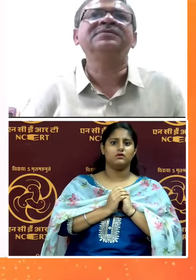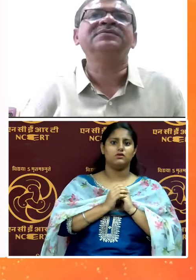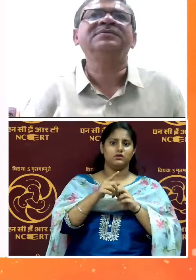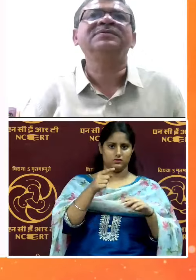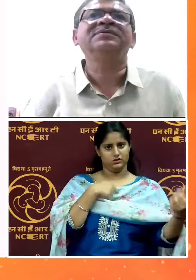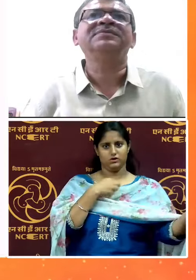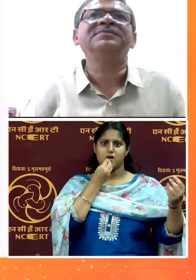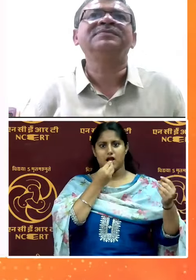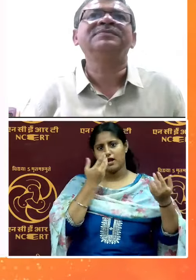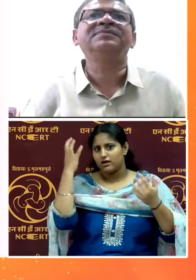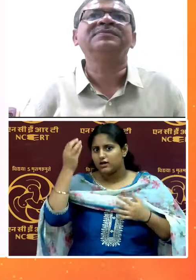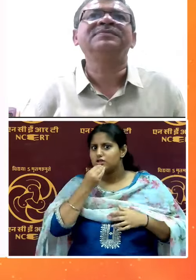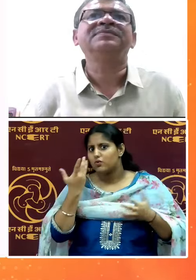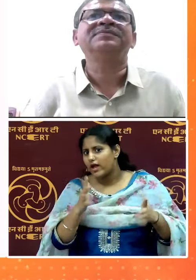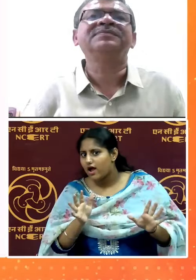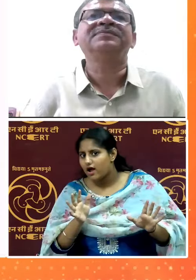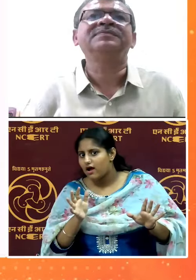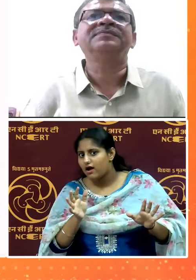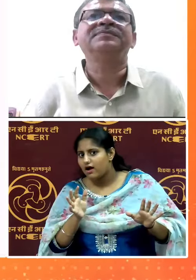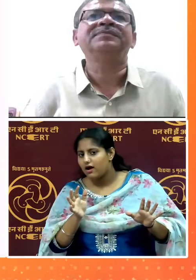your lunch?